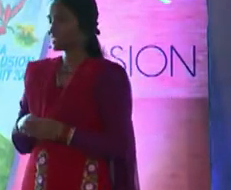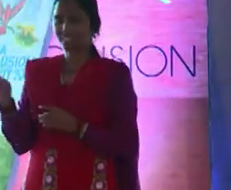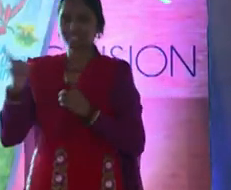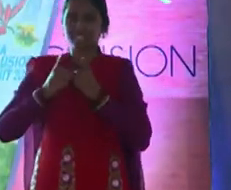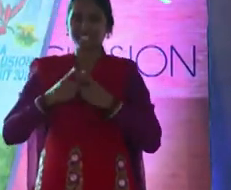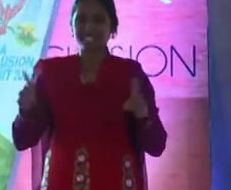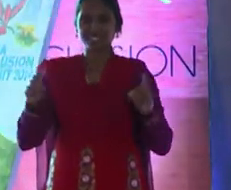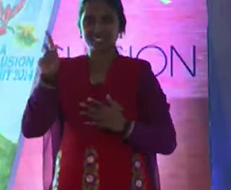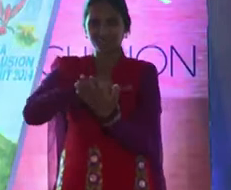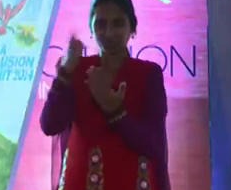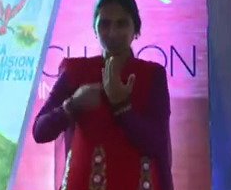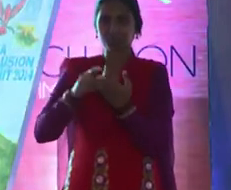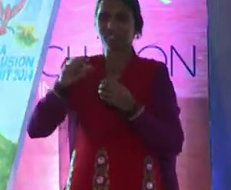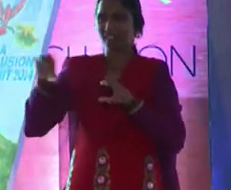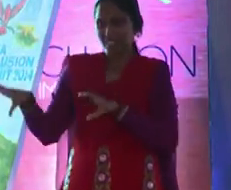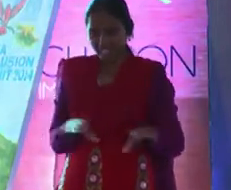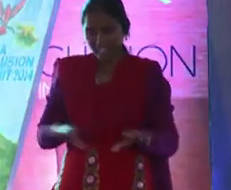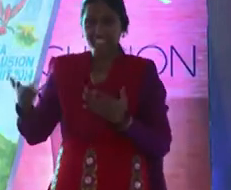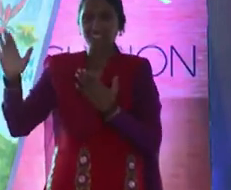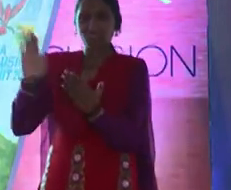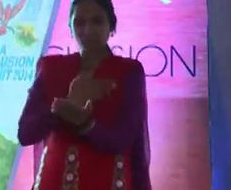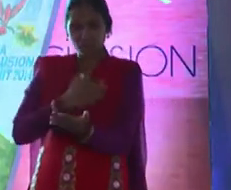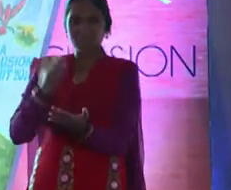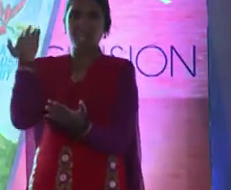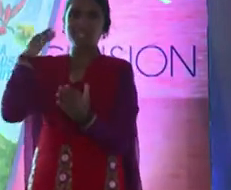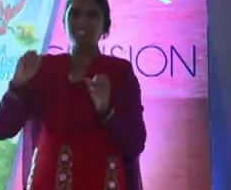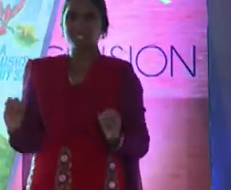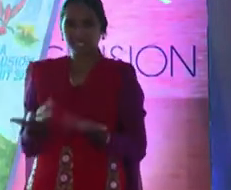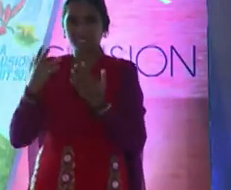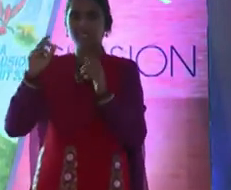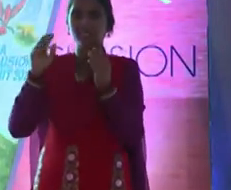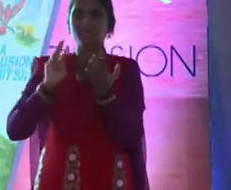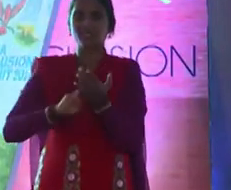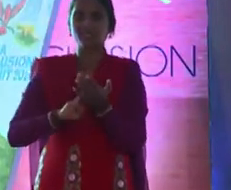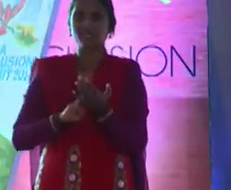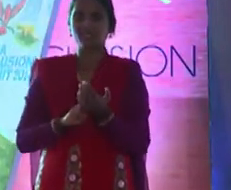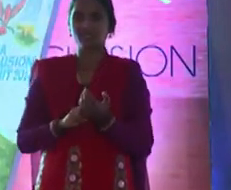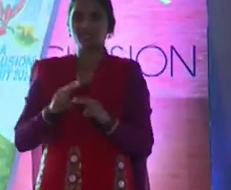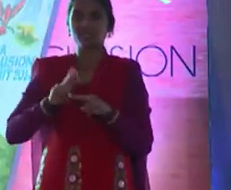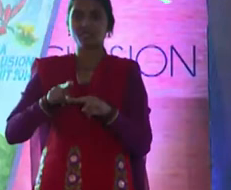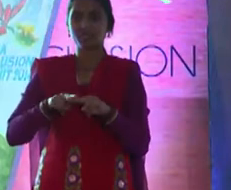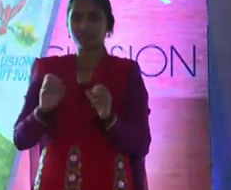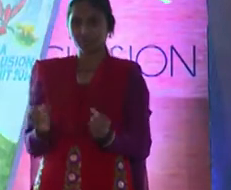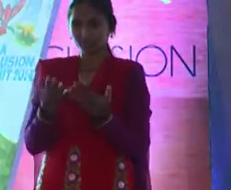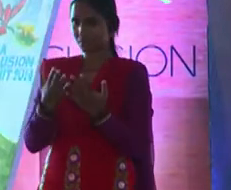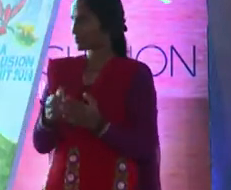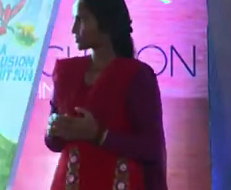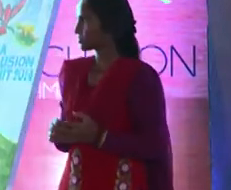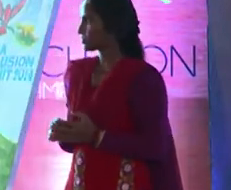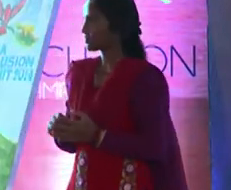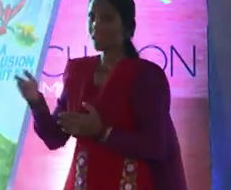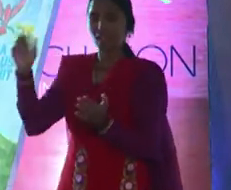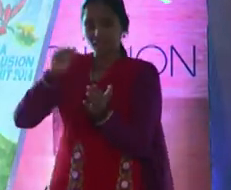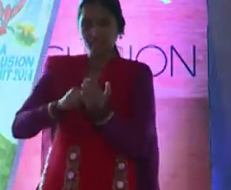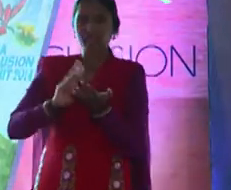for dances and music. This was held last year in February, and this year again we will hope to have it in